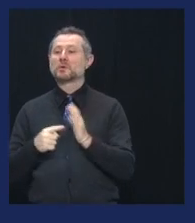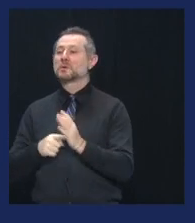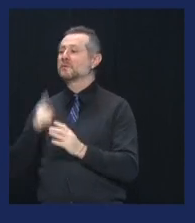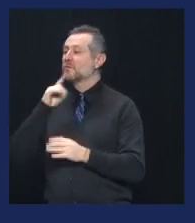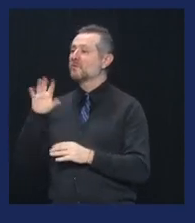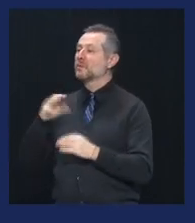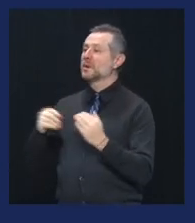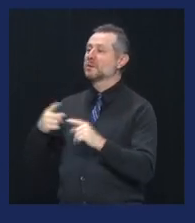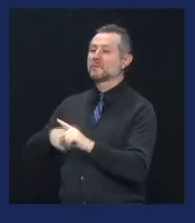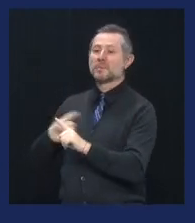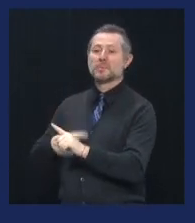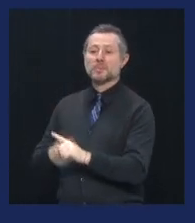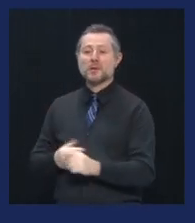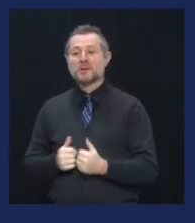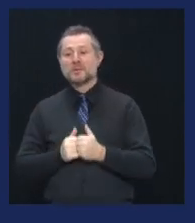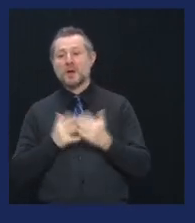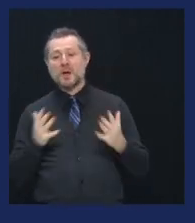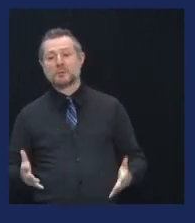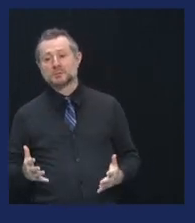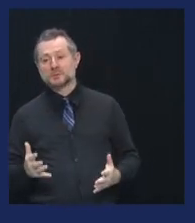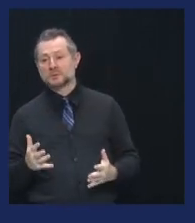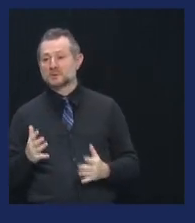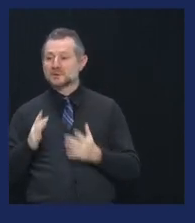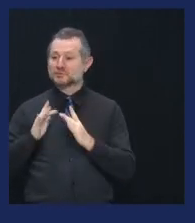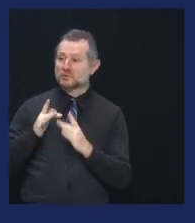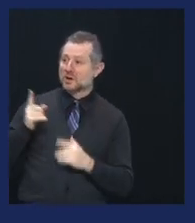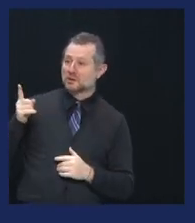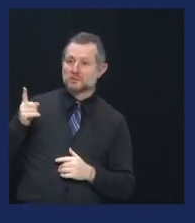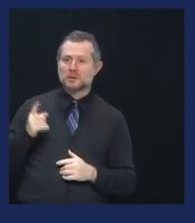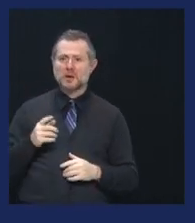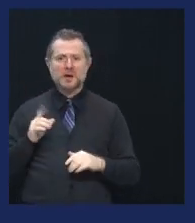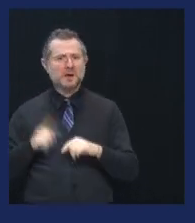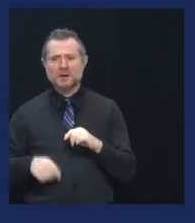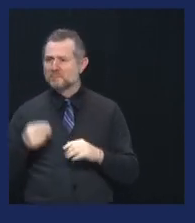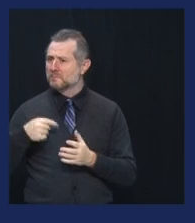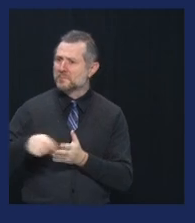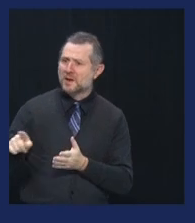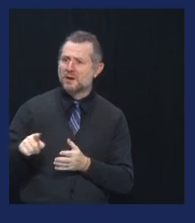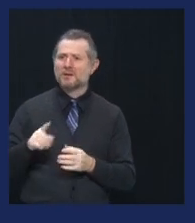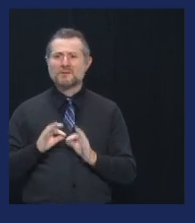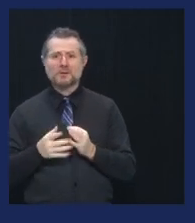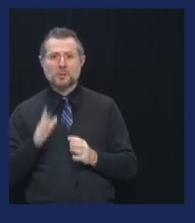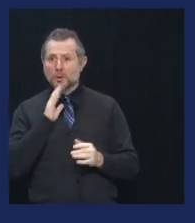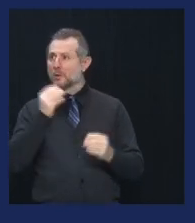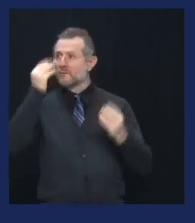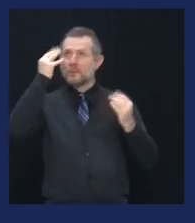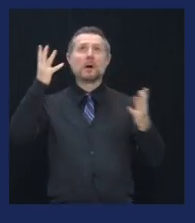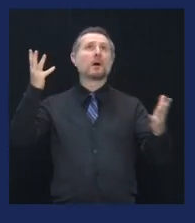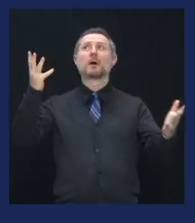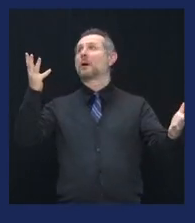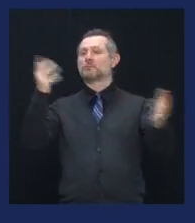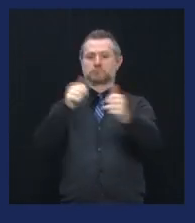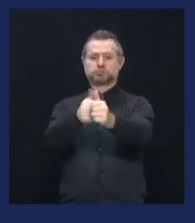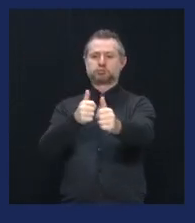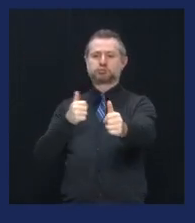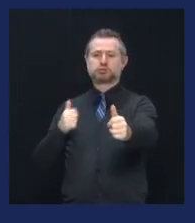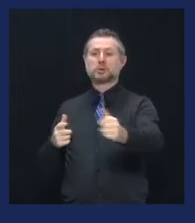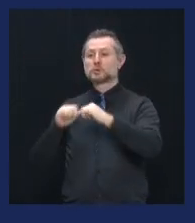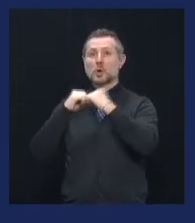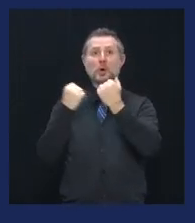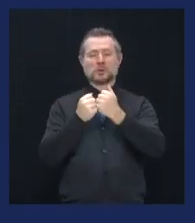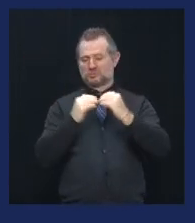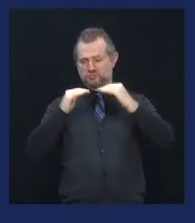families are left behind. Social injustice is increased. Without broadband,